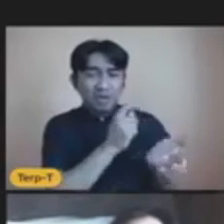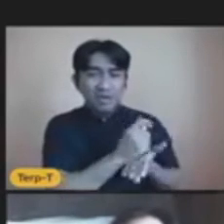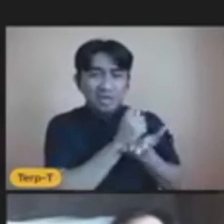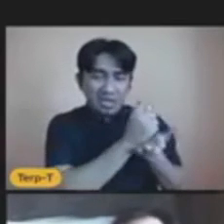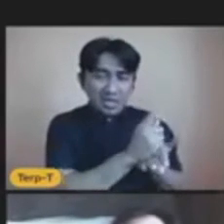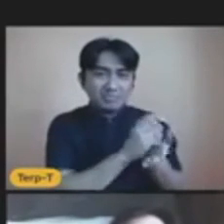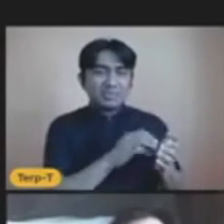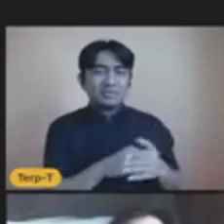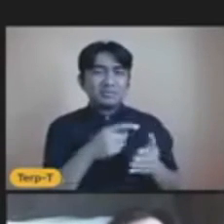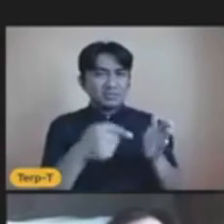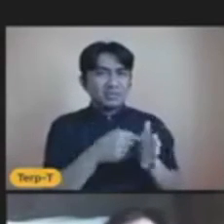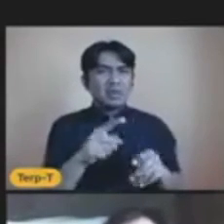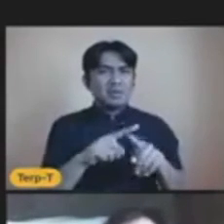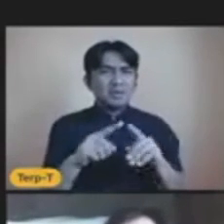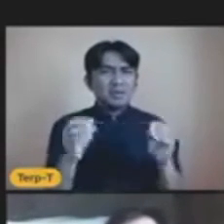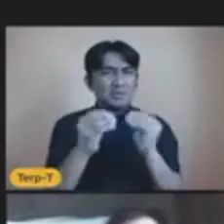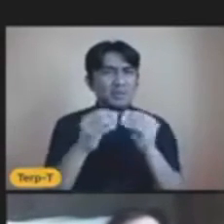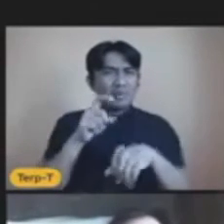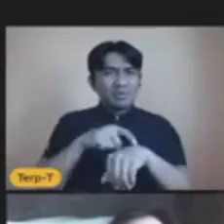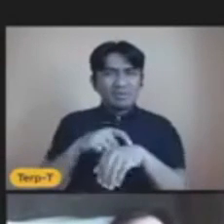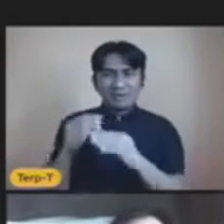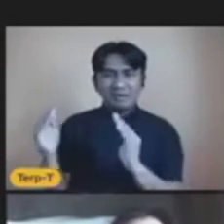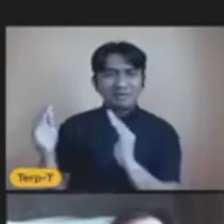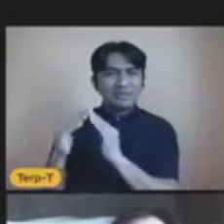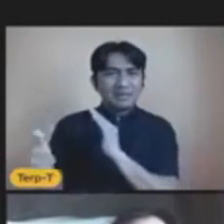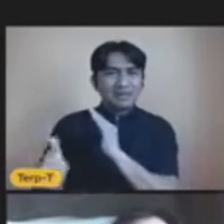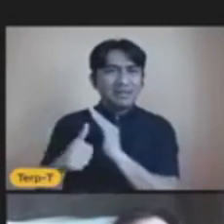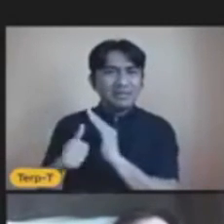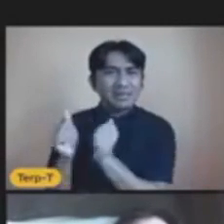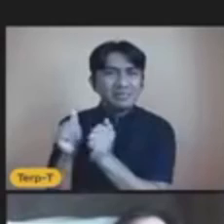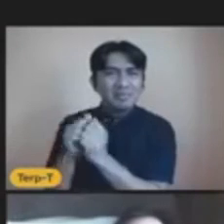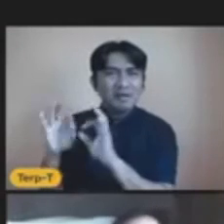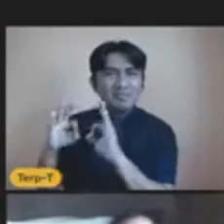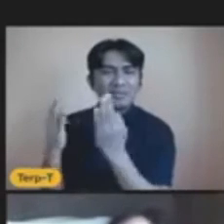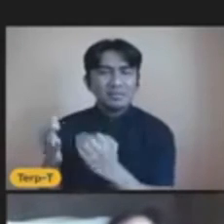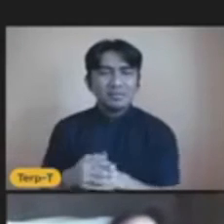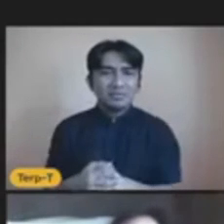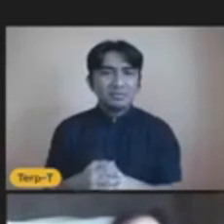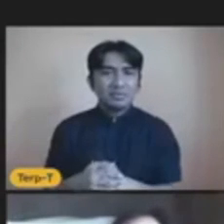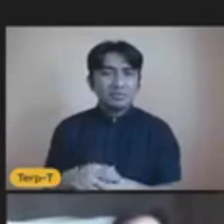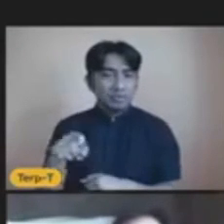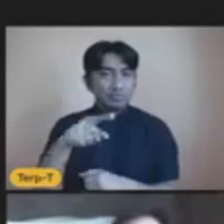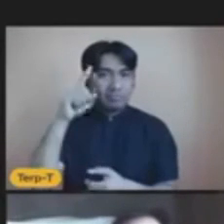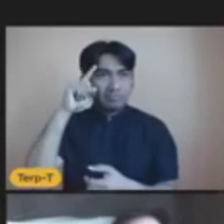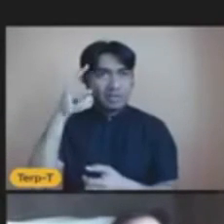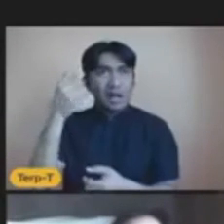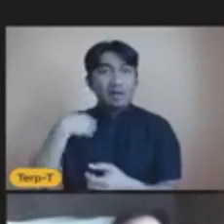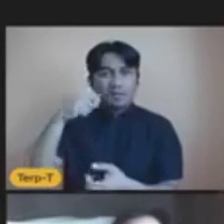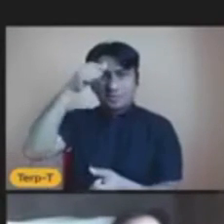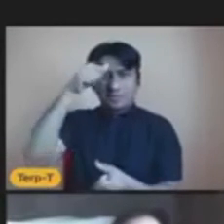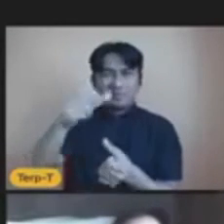mas mahaba pa rin yung time na ni-spend nila sa bahay. So, natatandaan ko yung sabi nung doctor ng anak